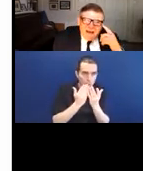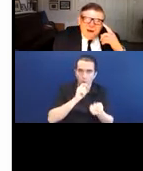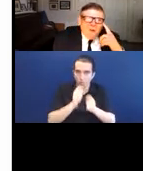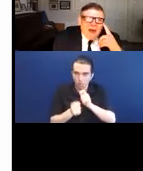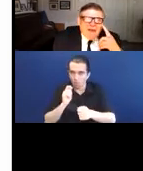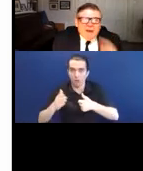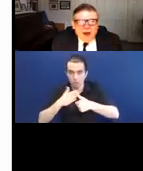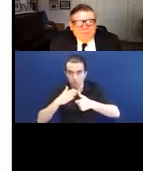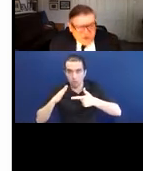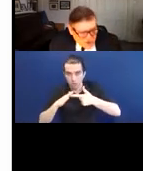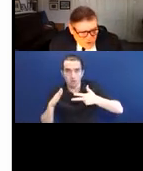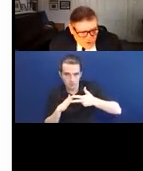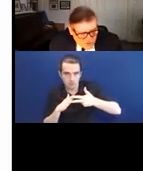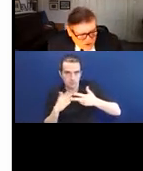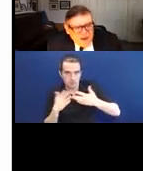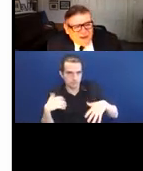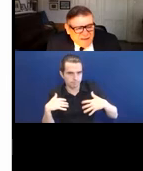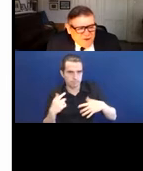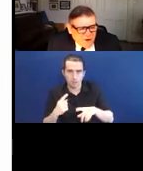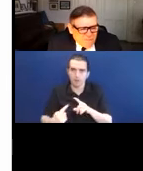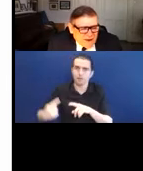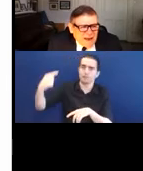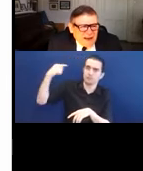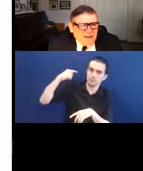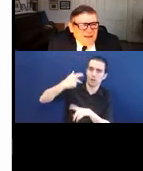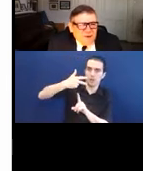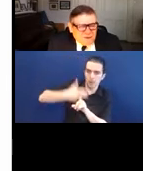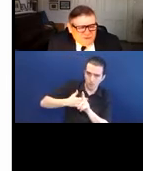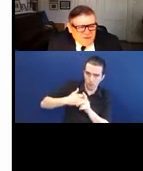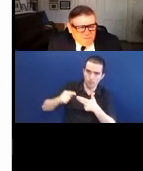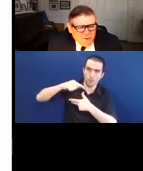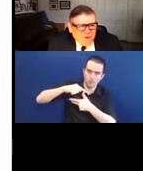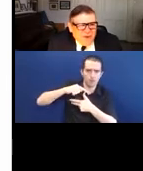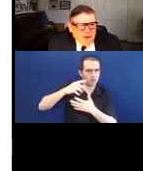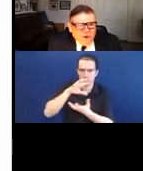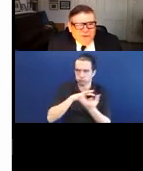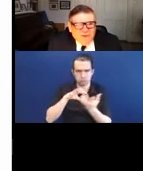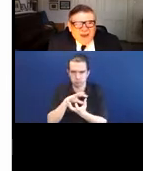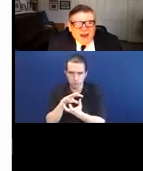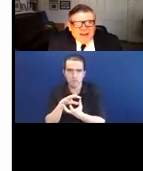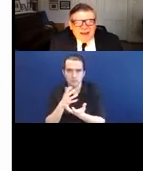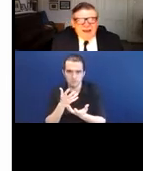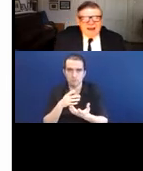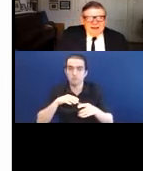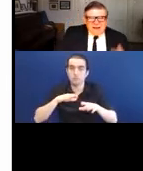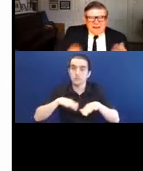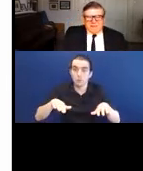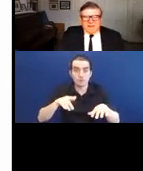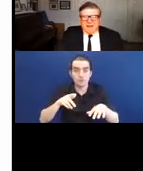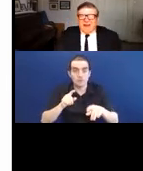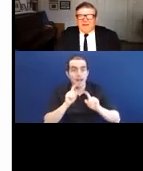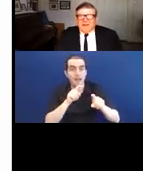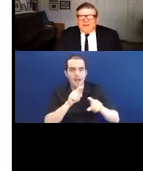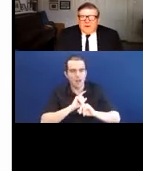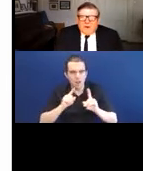it, where they've been homeschooled, they've not been getting the sort of support that they want. The IT systems